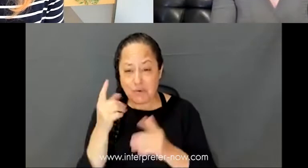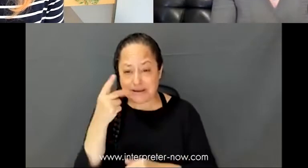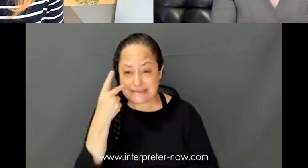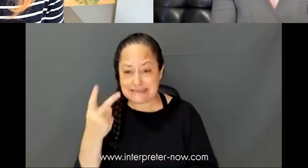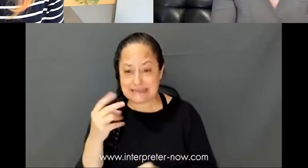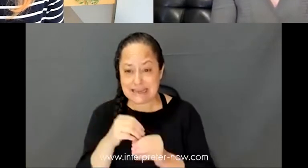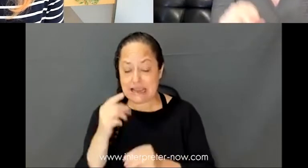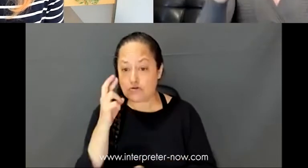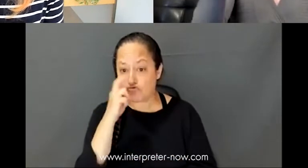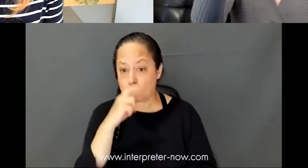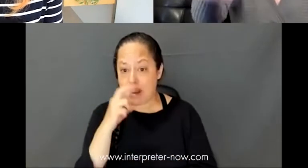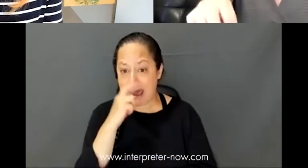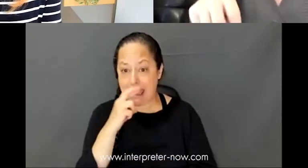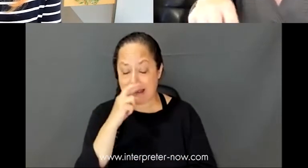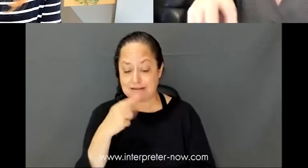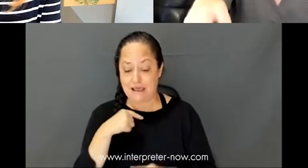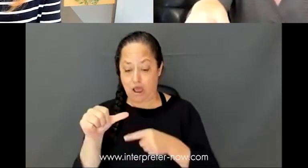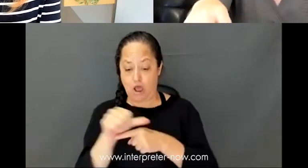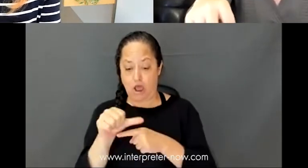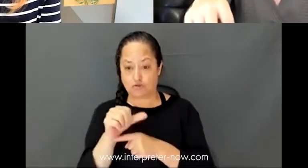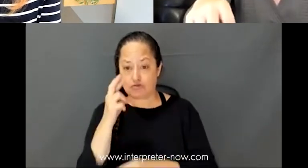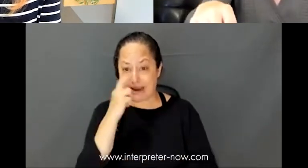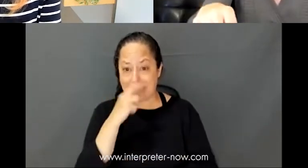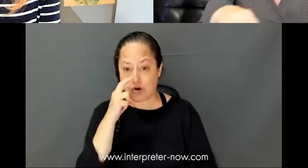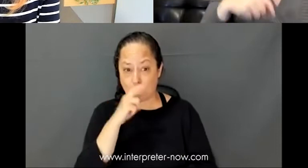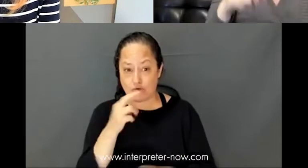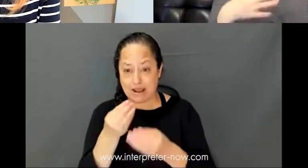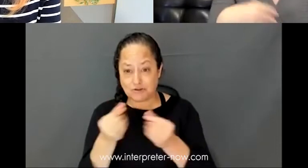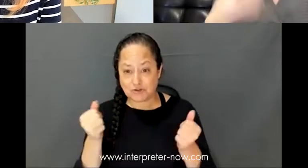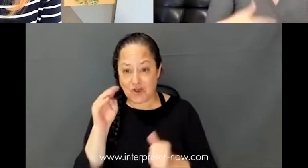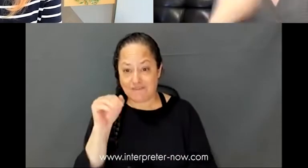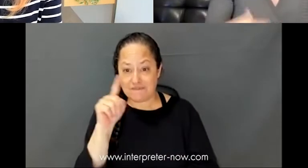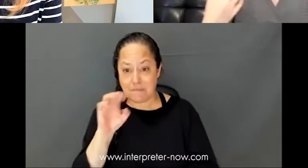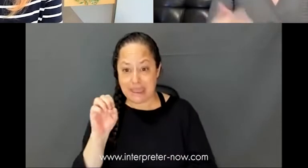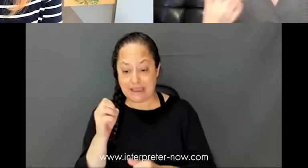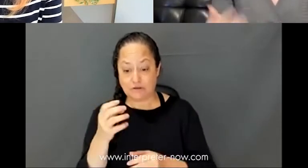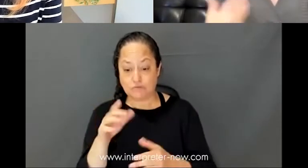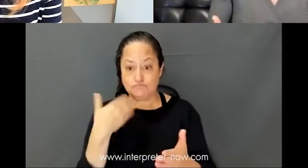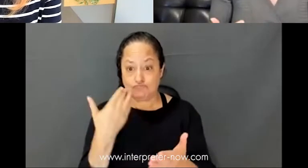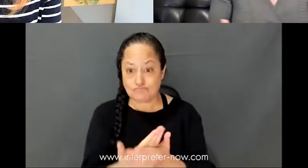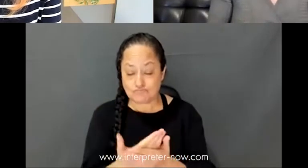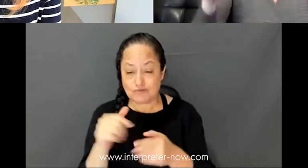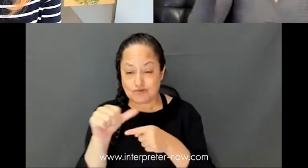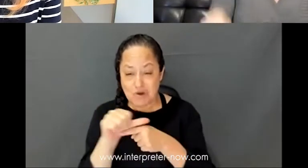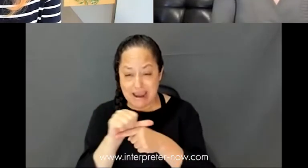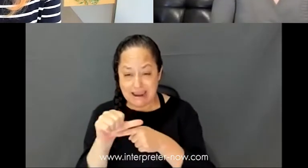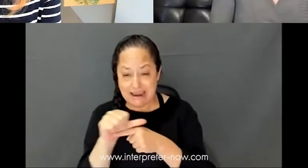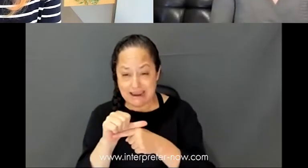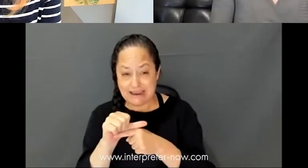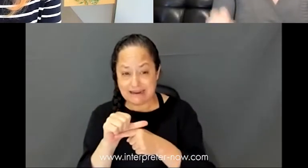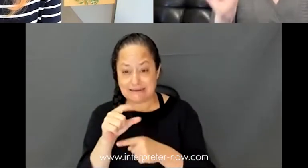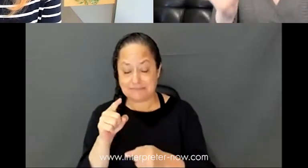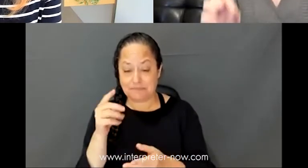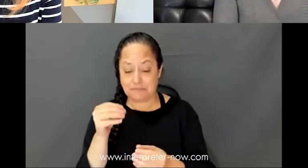it to solve a maze, and at the very middle, there's some cheese. Once the rat's been trained, and I set it in